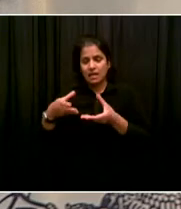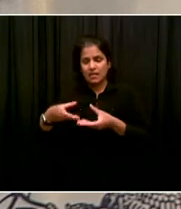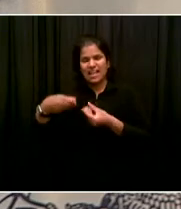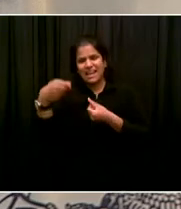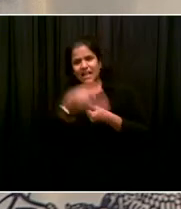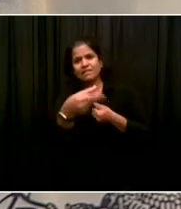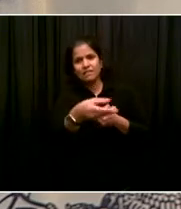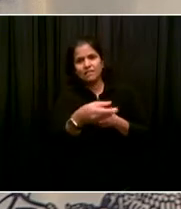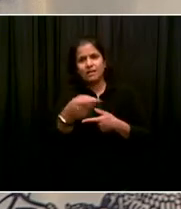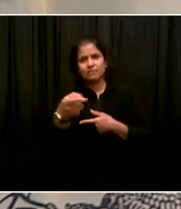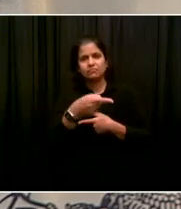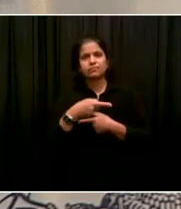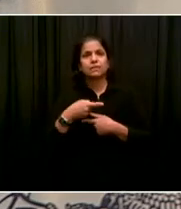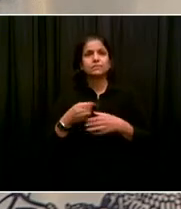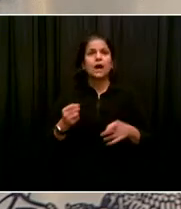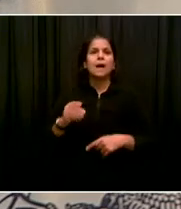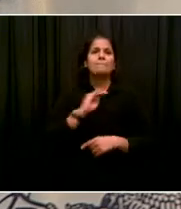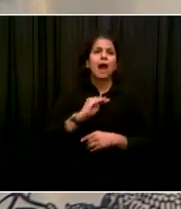add?